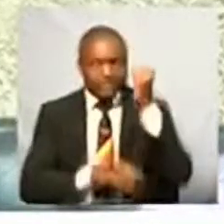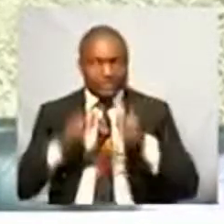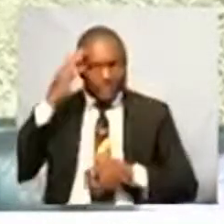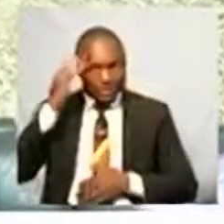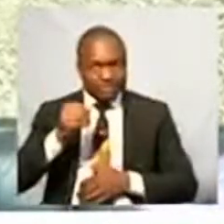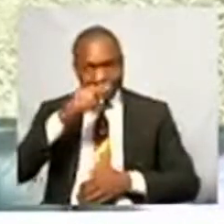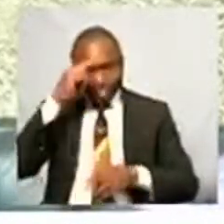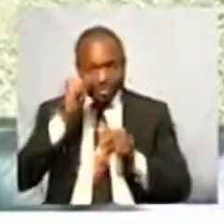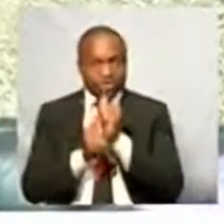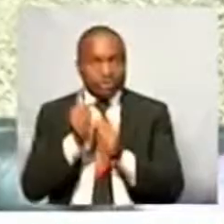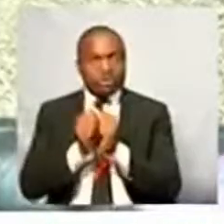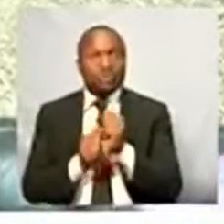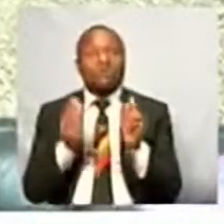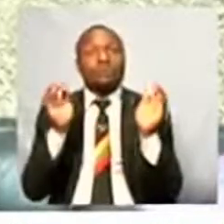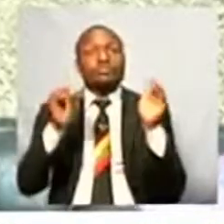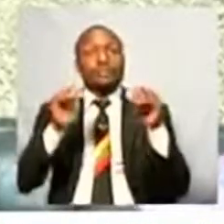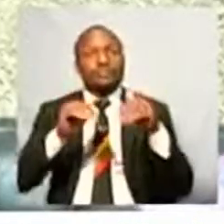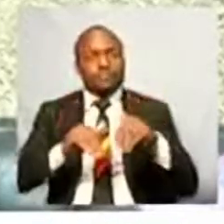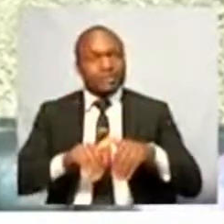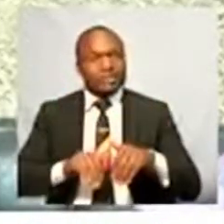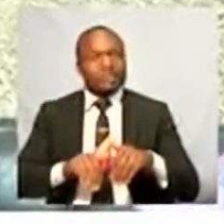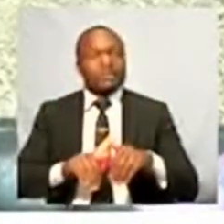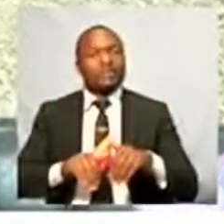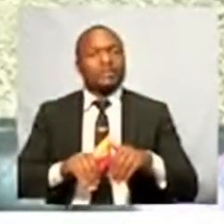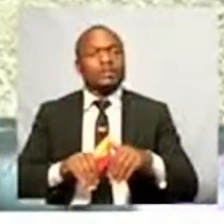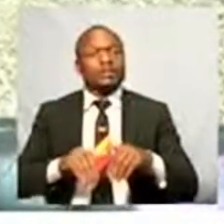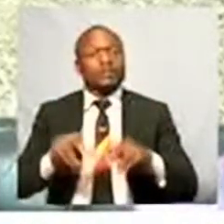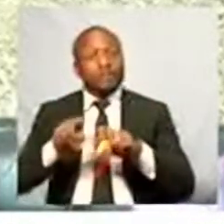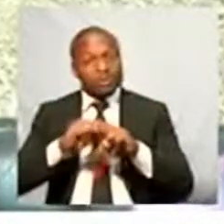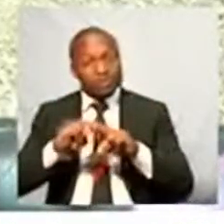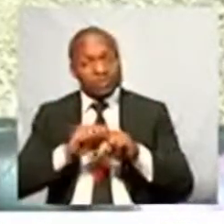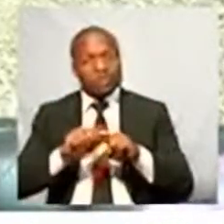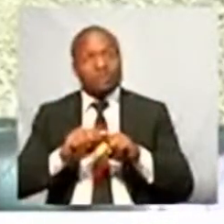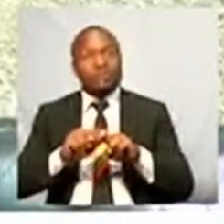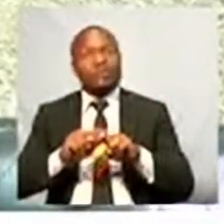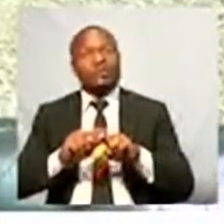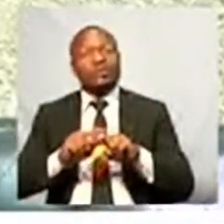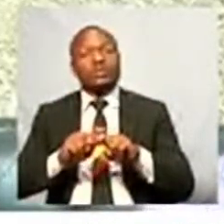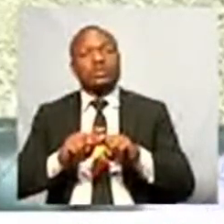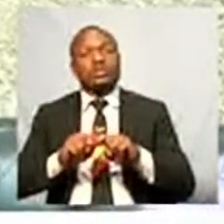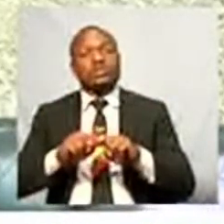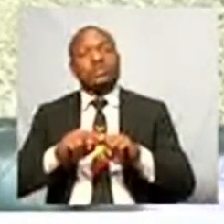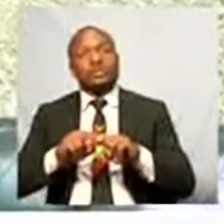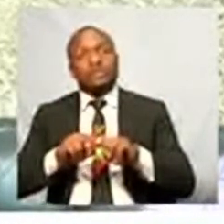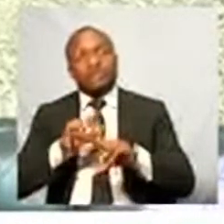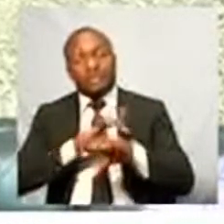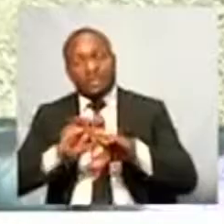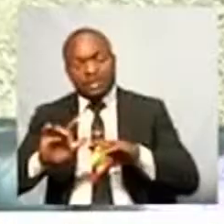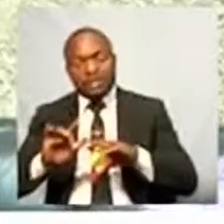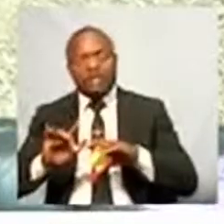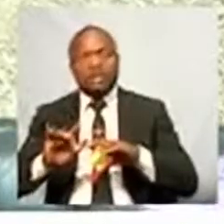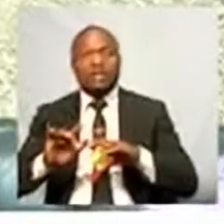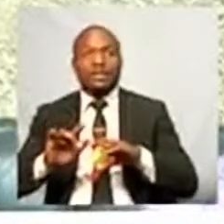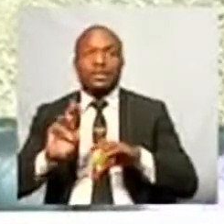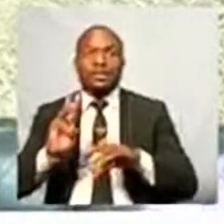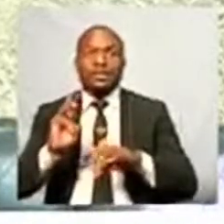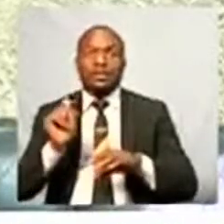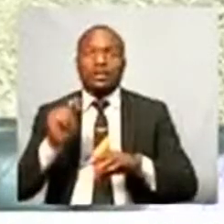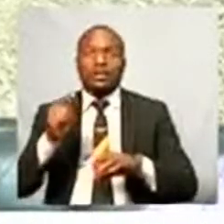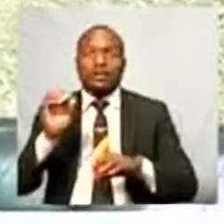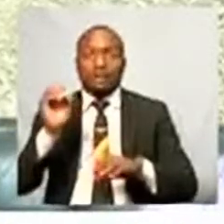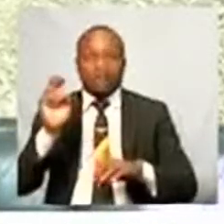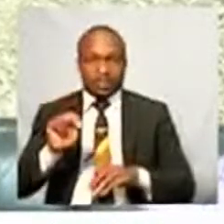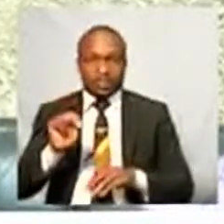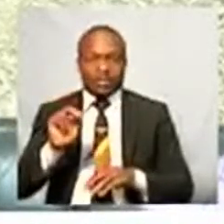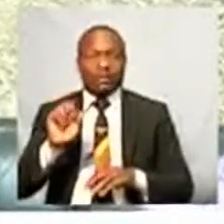of deteriorating rail infrastructure, shortage of wagons and locomotives. When many countries, even here on